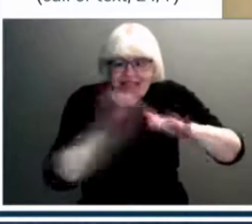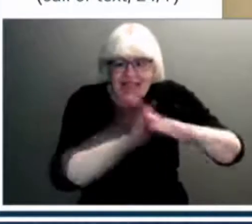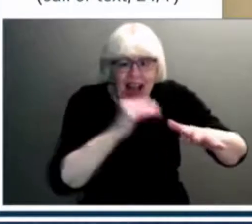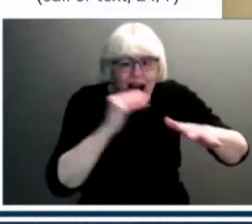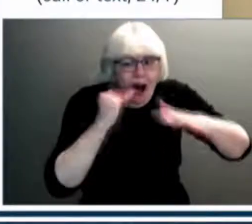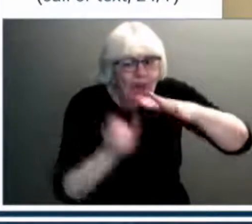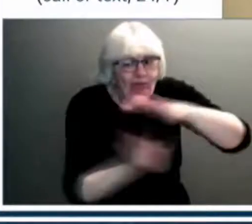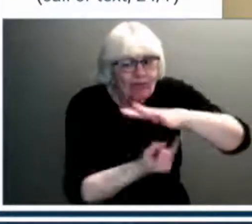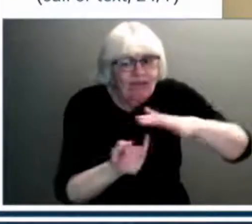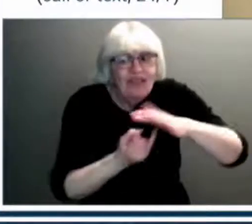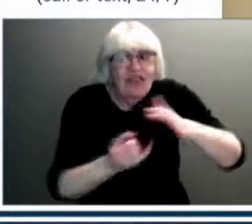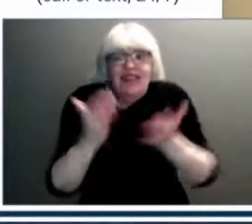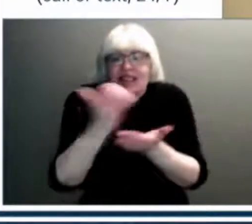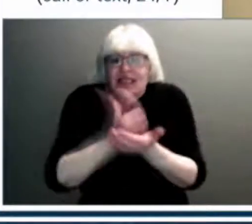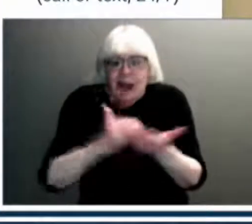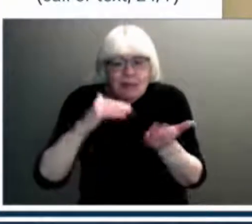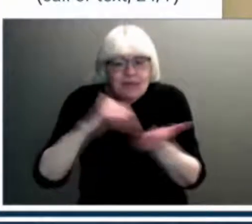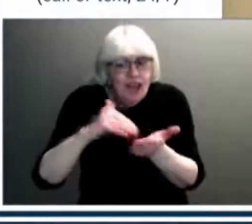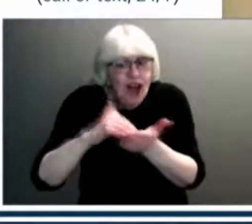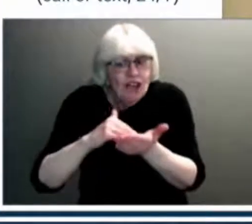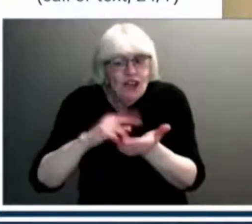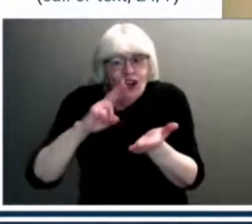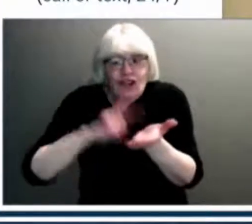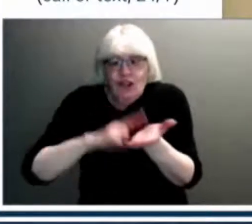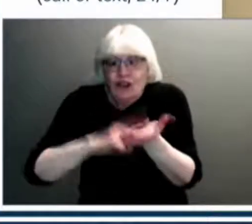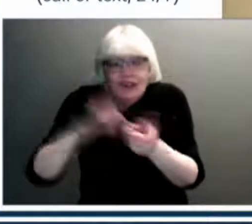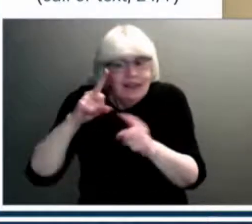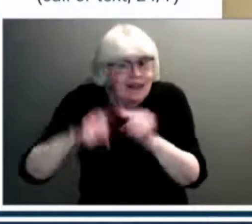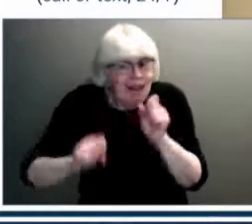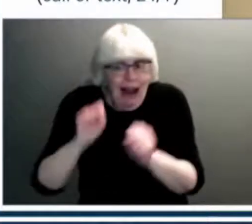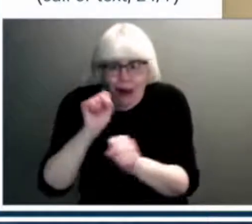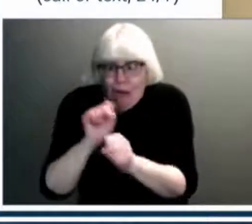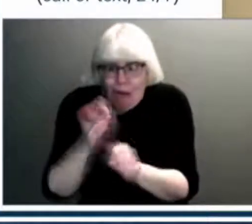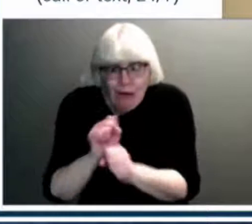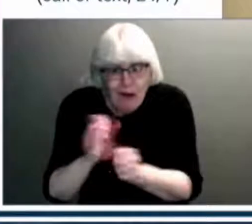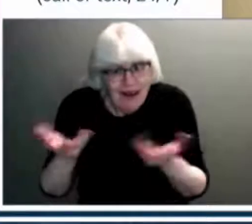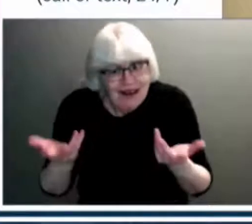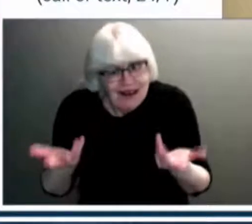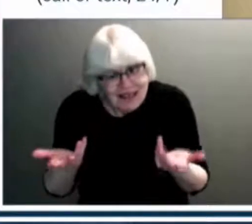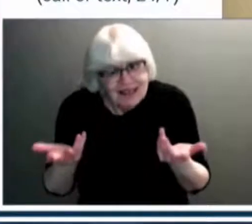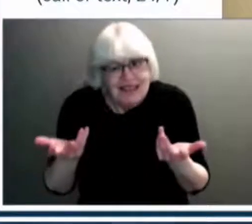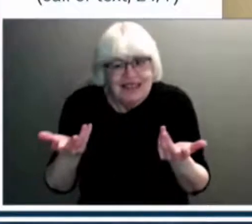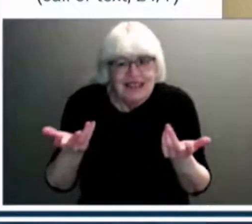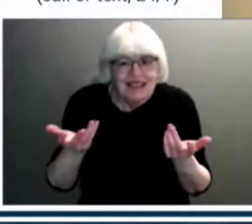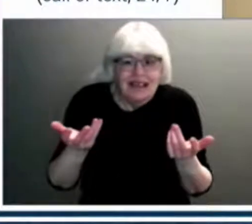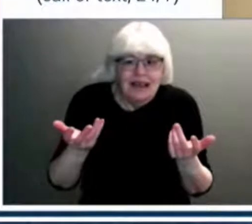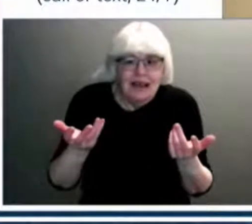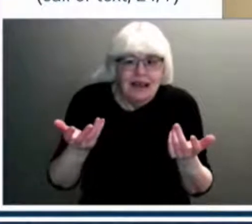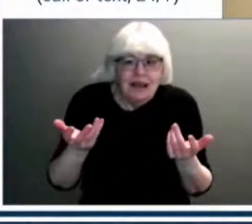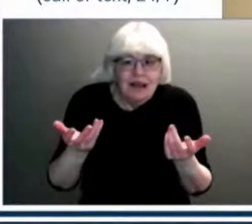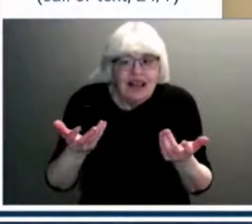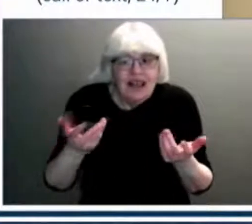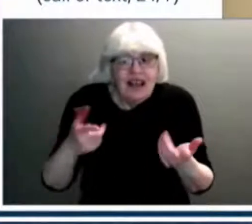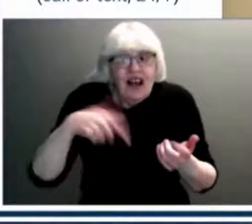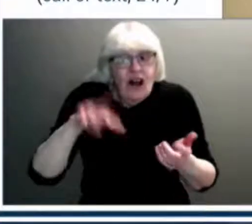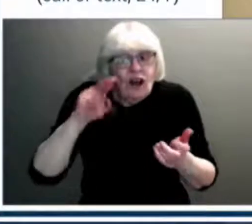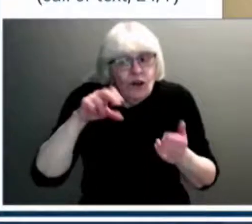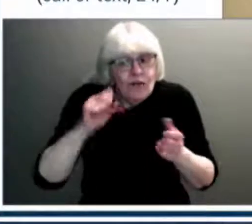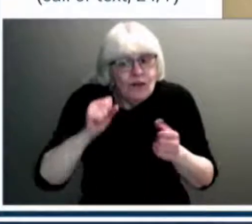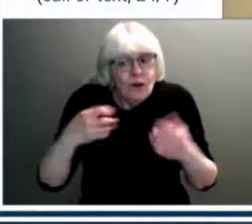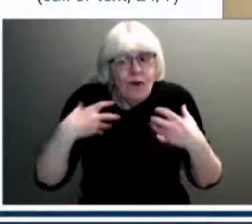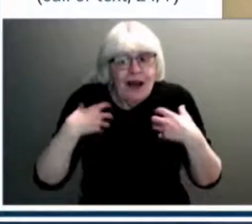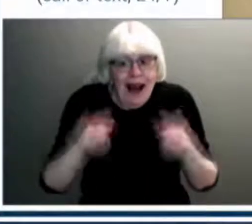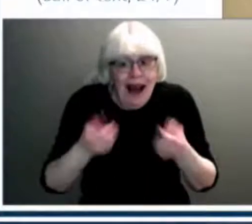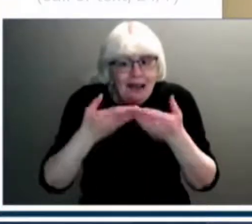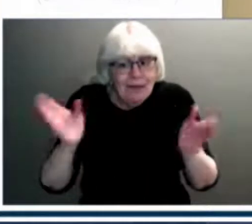the Omicron wave. Nova Scotia Health has between 500 to 700 employees off work on any given day due